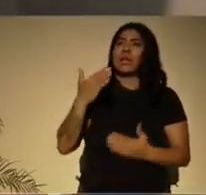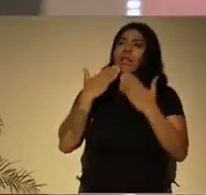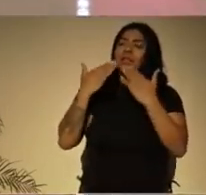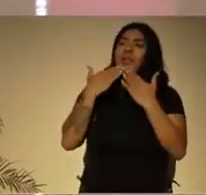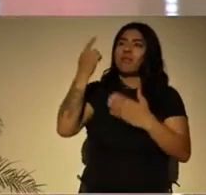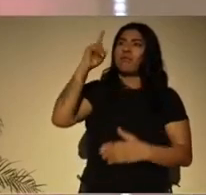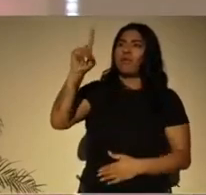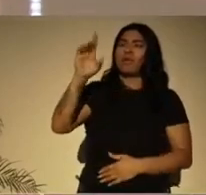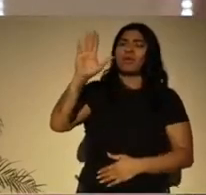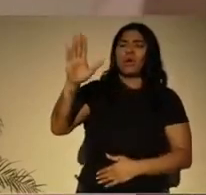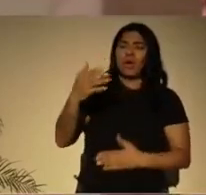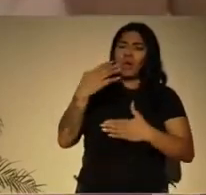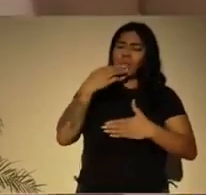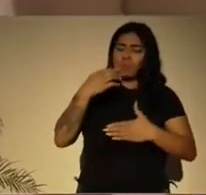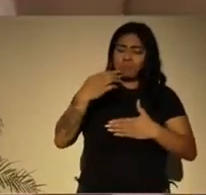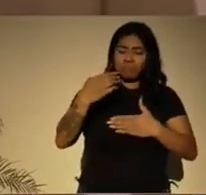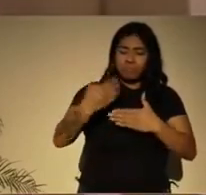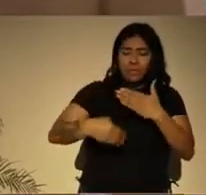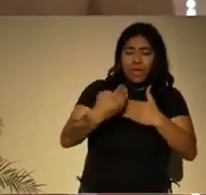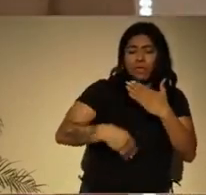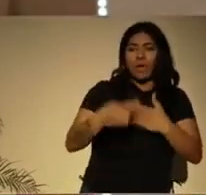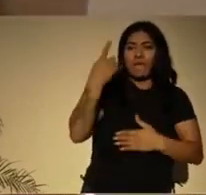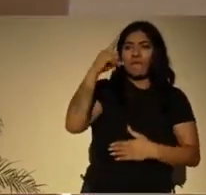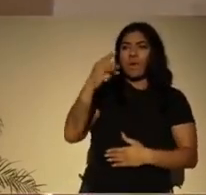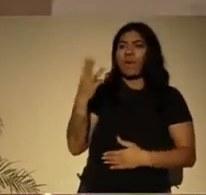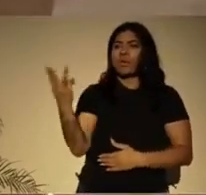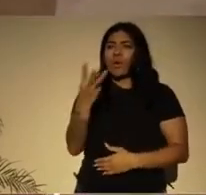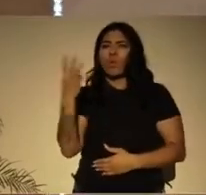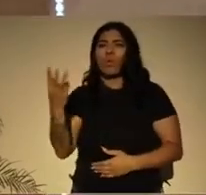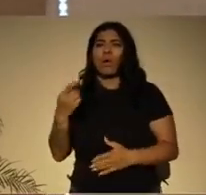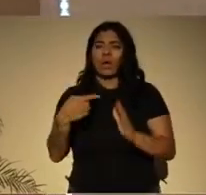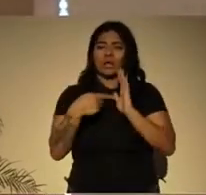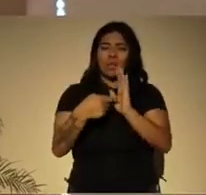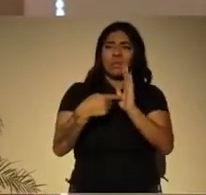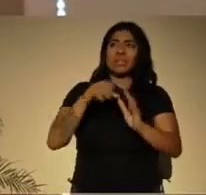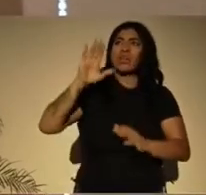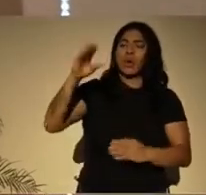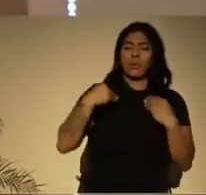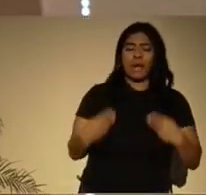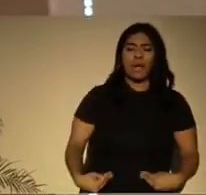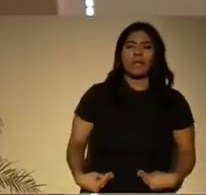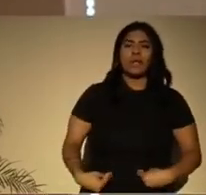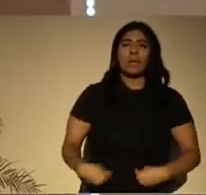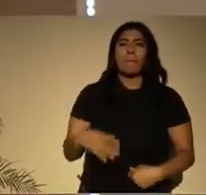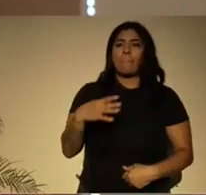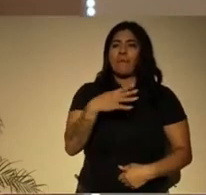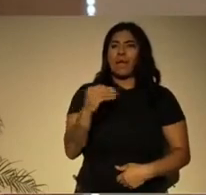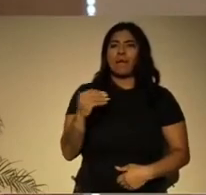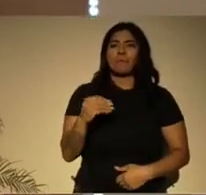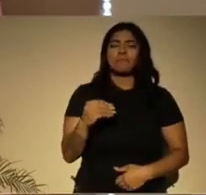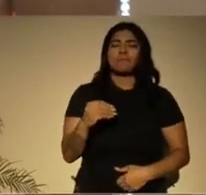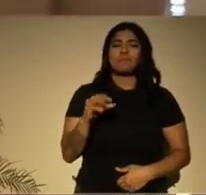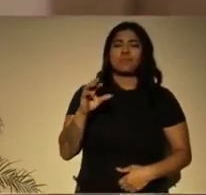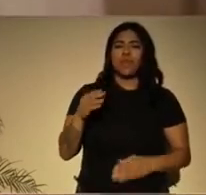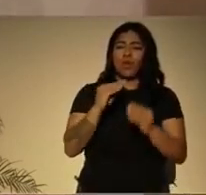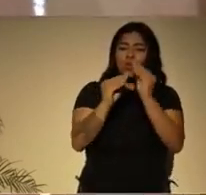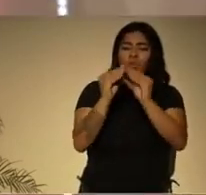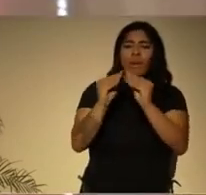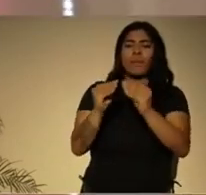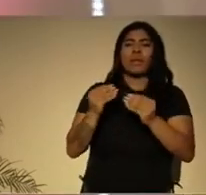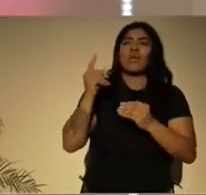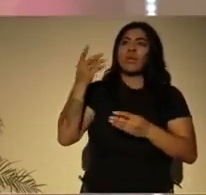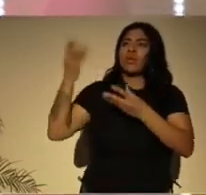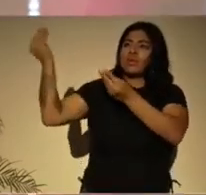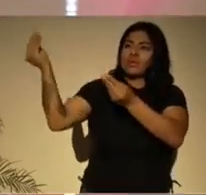your bread. I thank you, Lord, for the wine that is represented, Lord, of your body, Lord, and the remedy that you sent so that we could walk